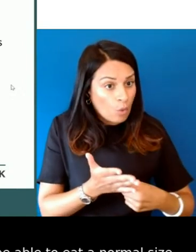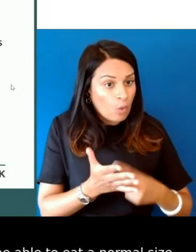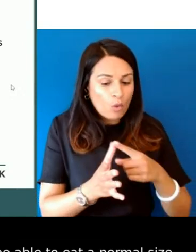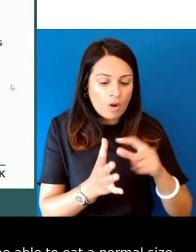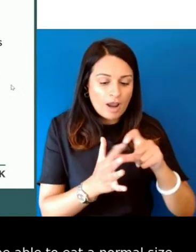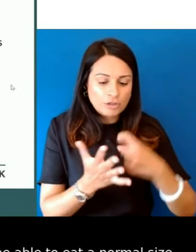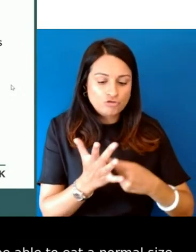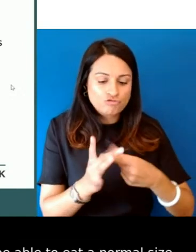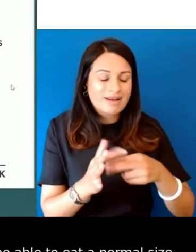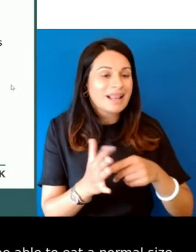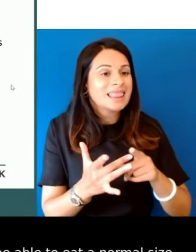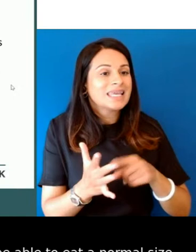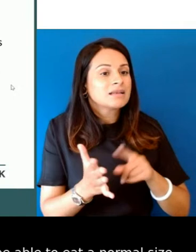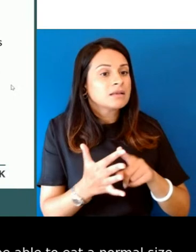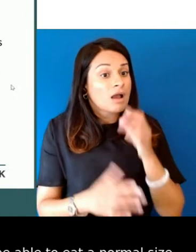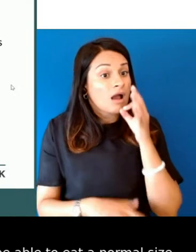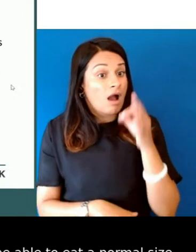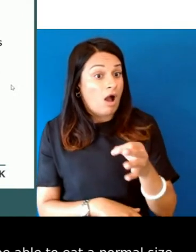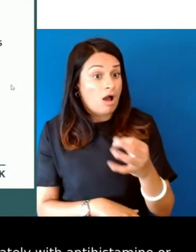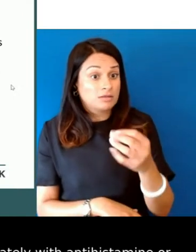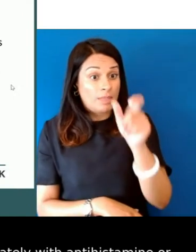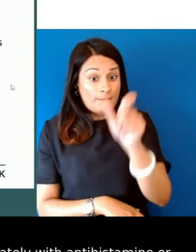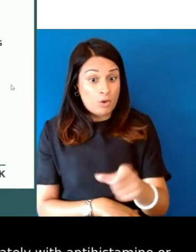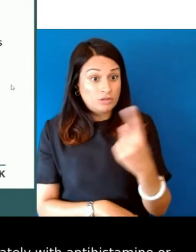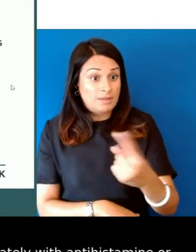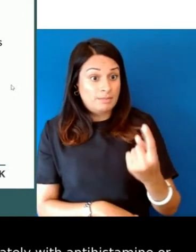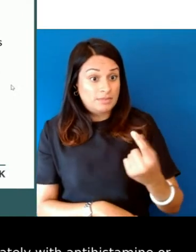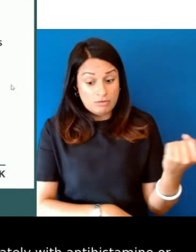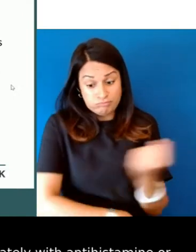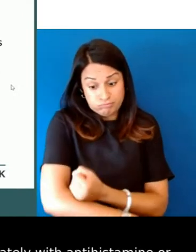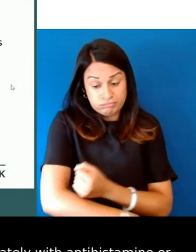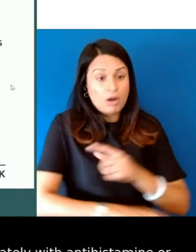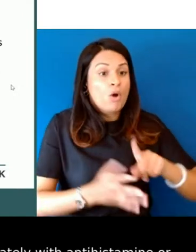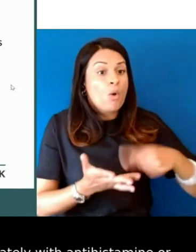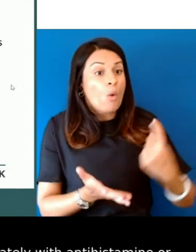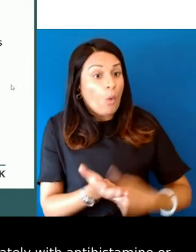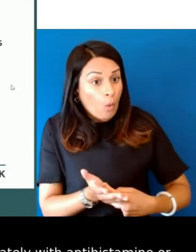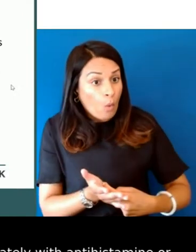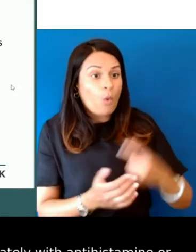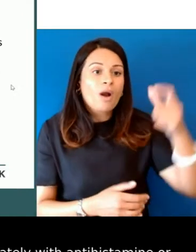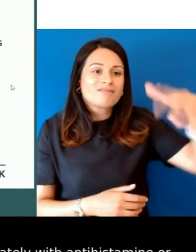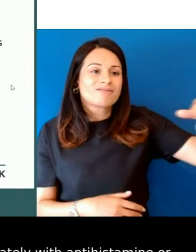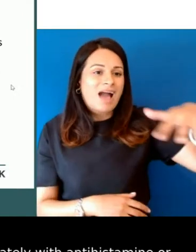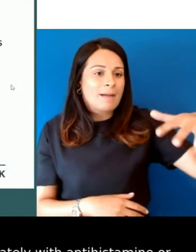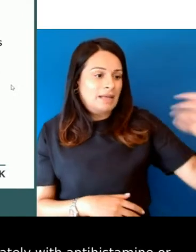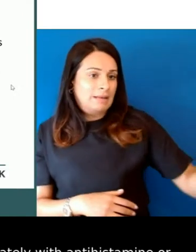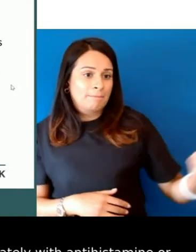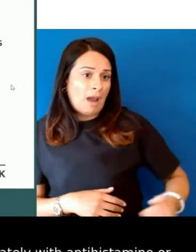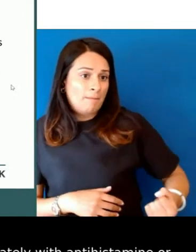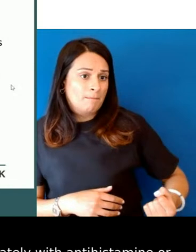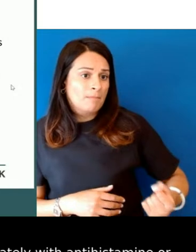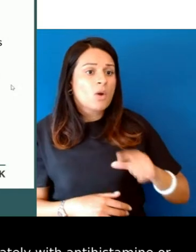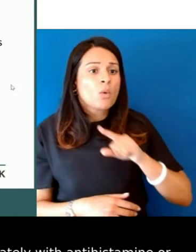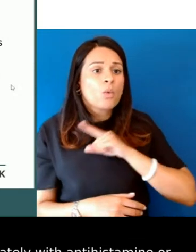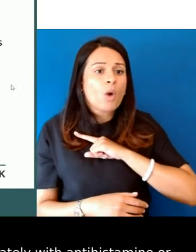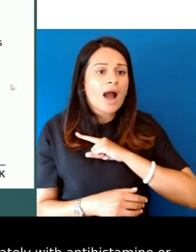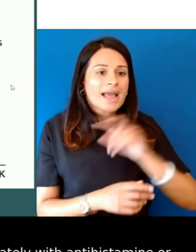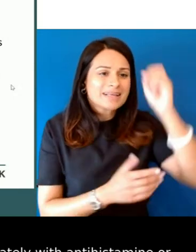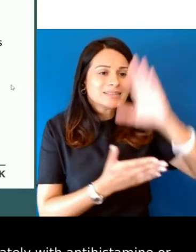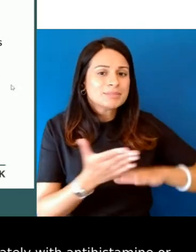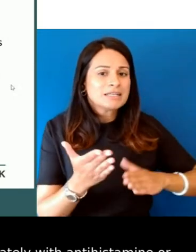encourage the person or the family to give the adrenaline auto injectors themselves so that they get the experience and support in that kind of supported